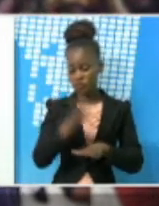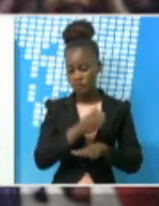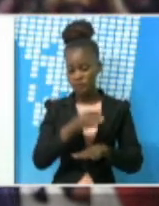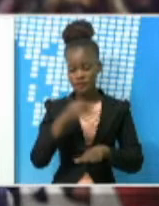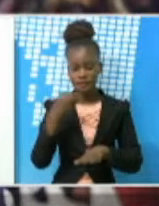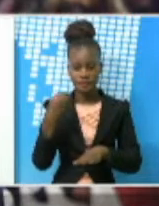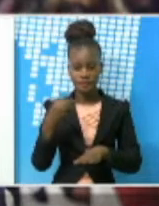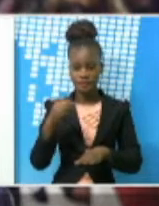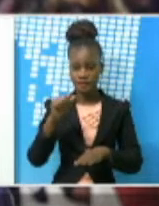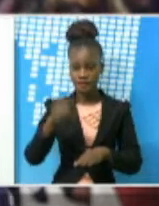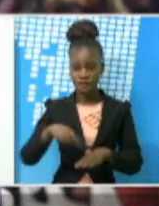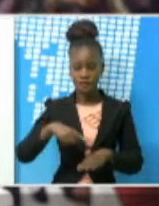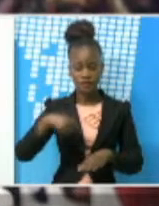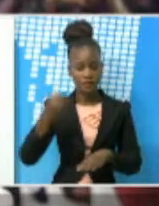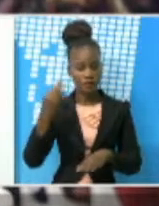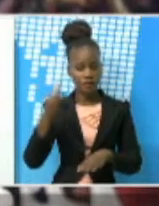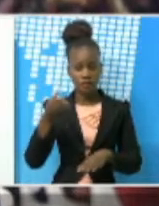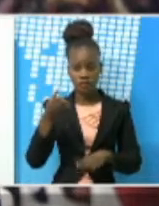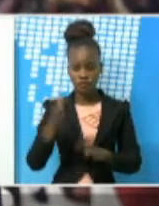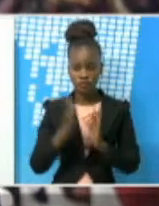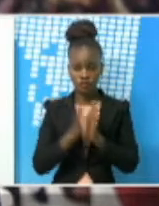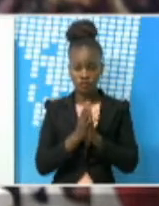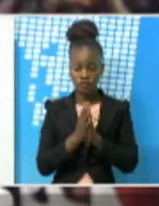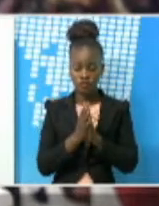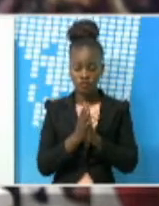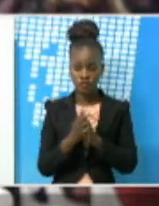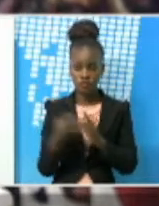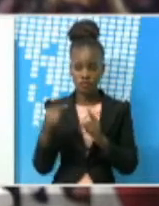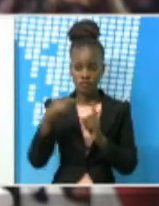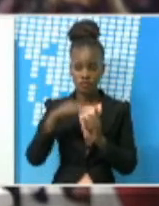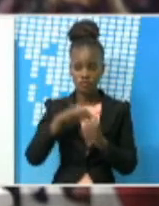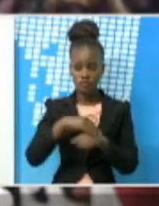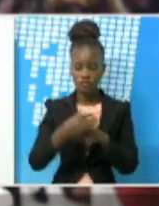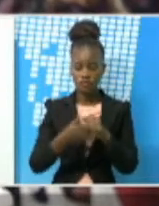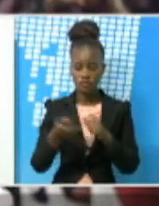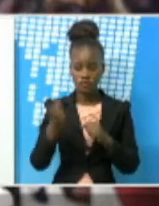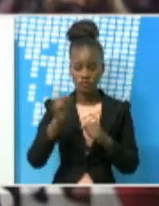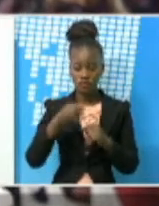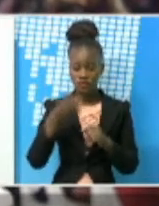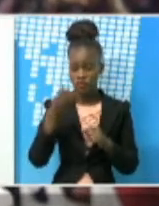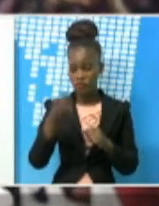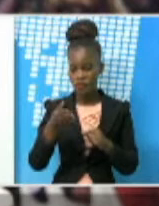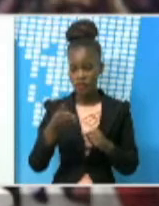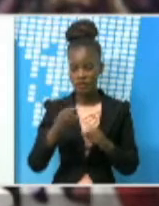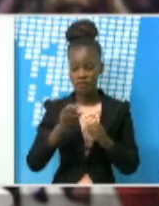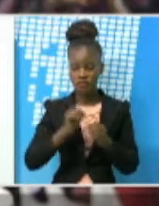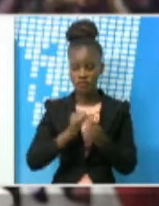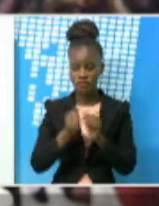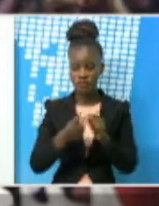can take advantage of these materials to make the arts and crafts, which can be sold to the